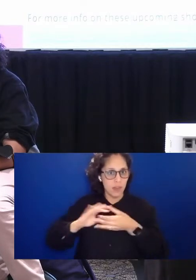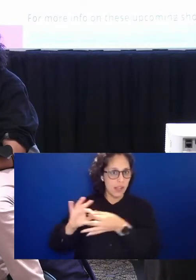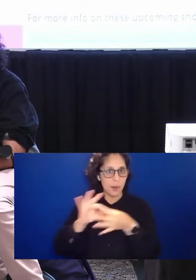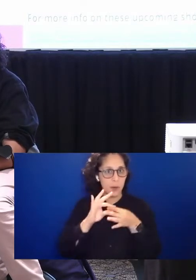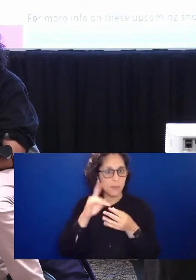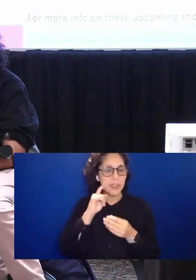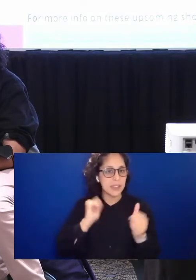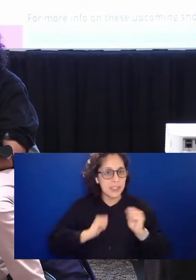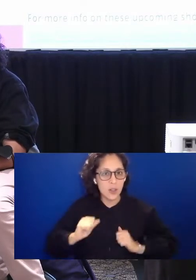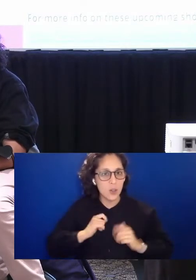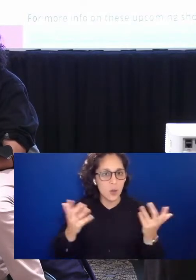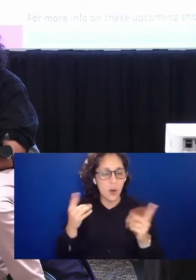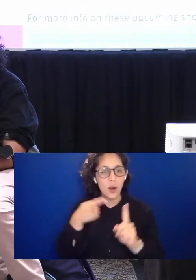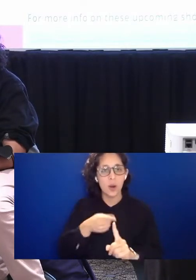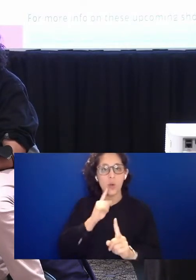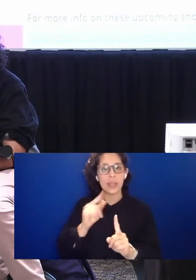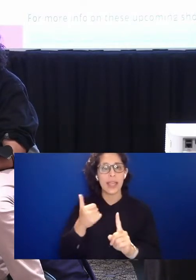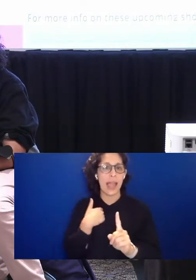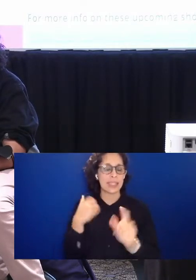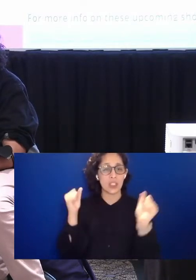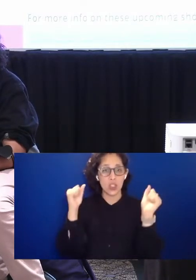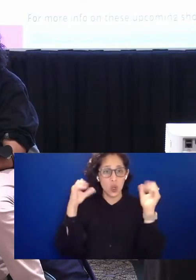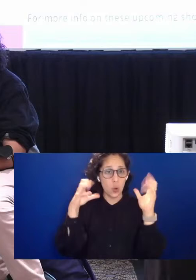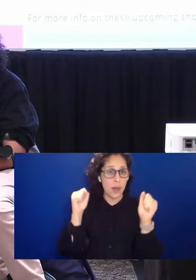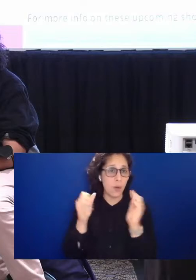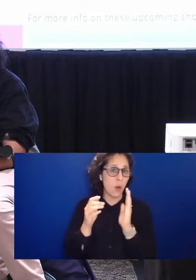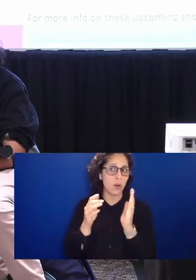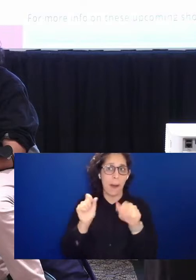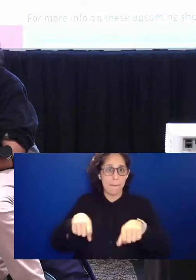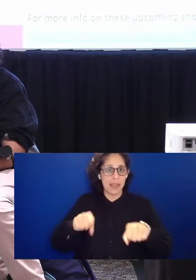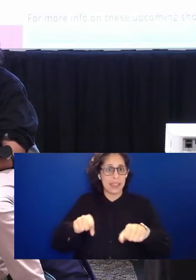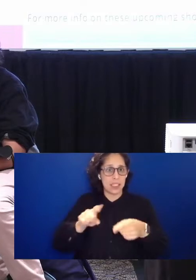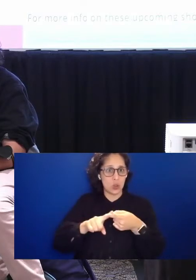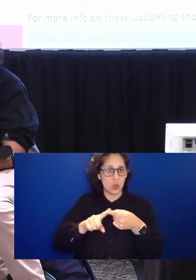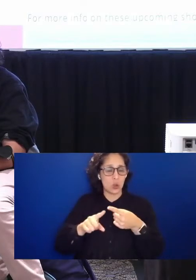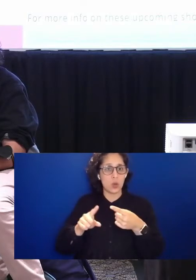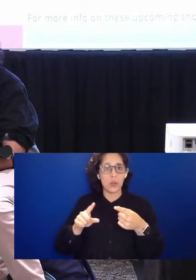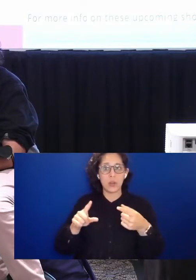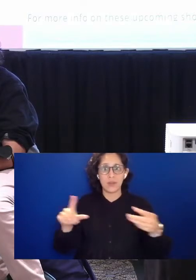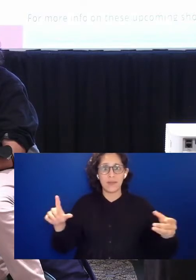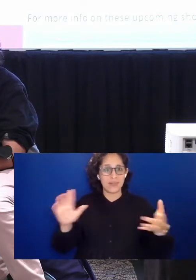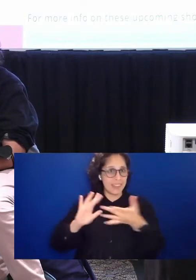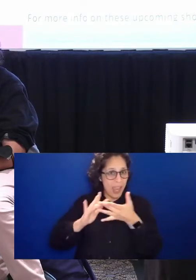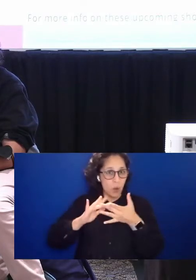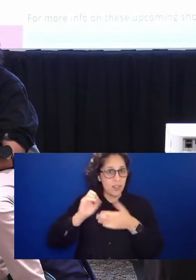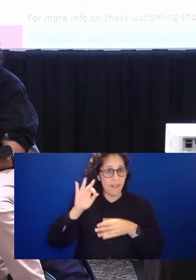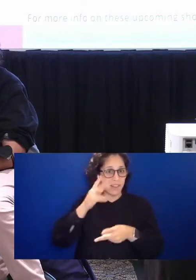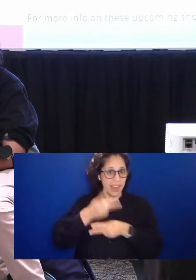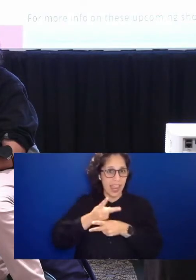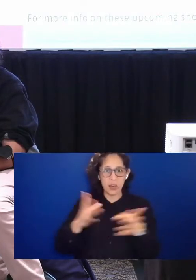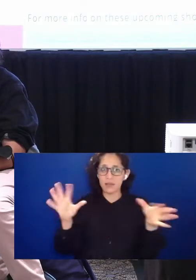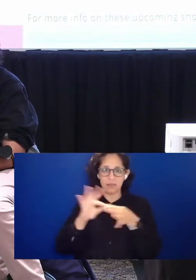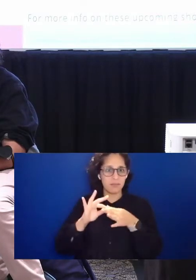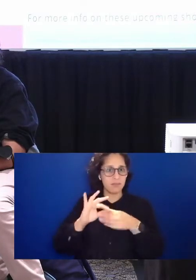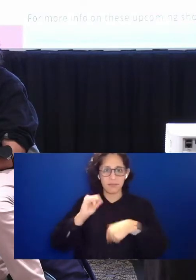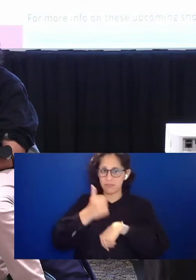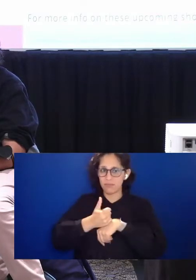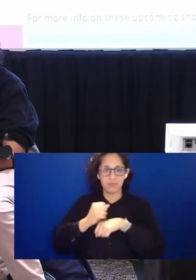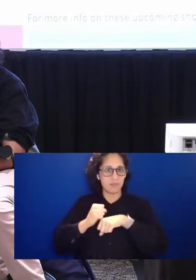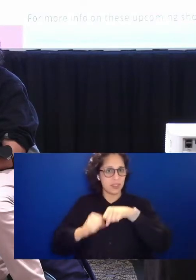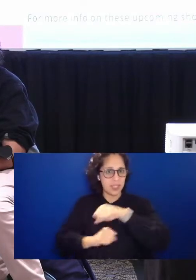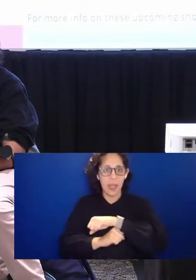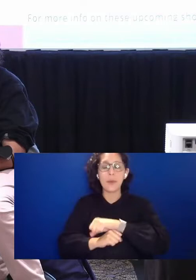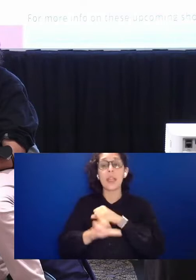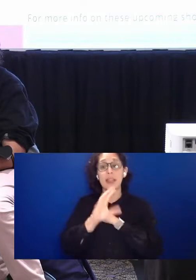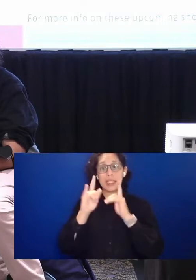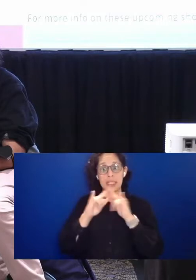has this really incredible ability to create networks of care that can help to sustain us. I